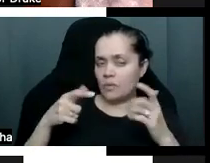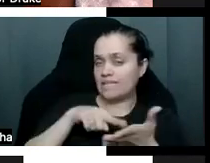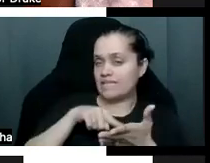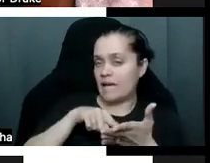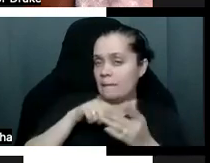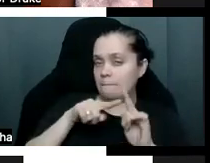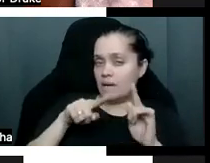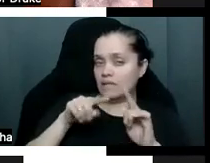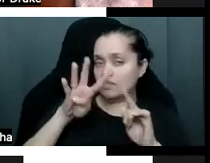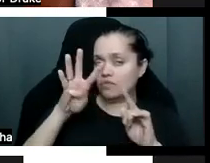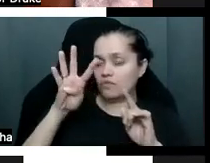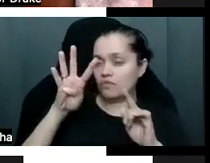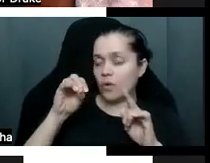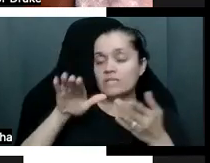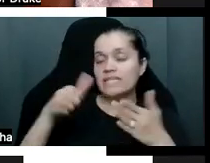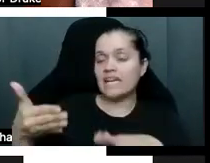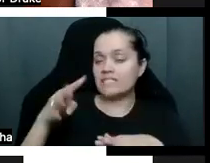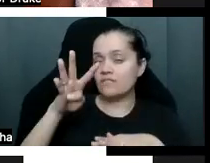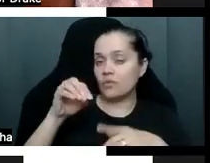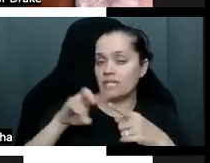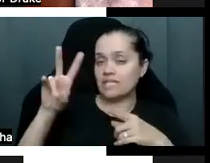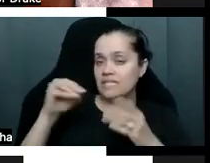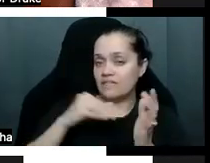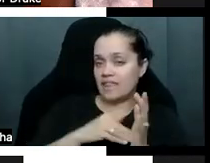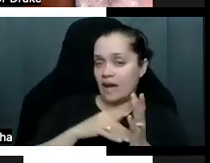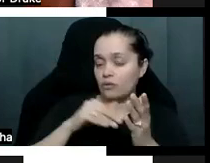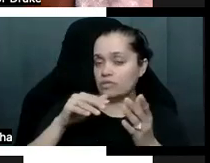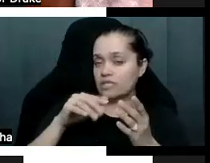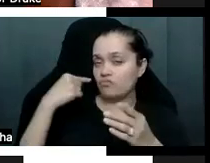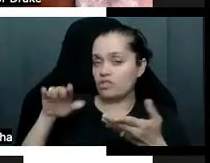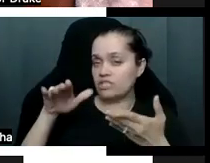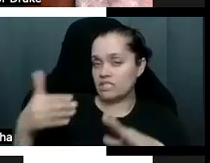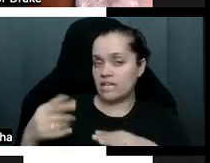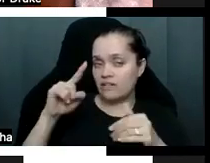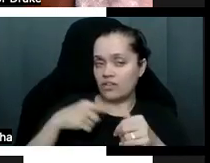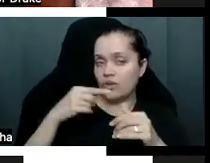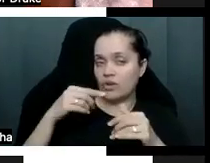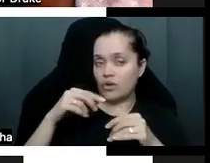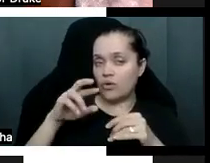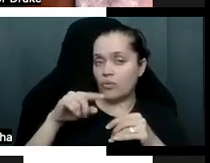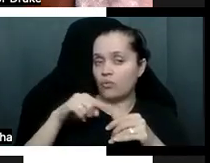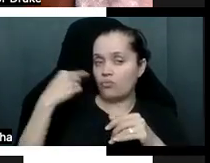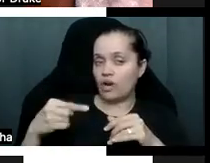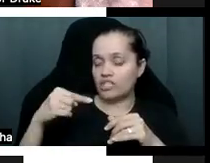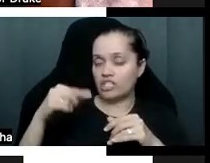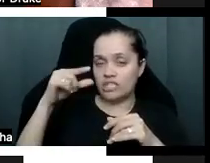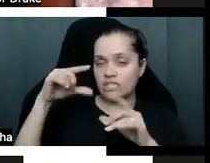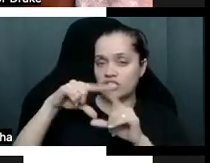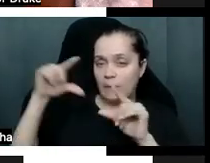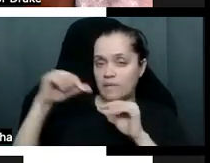looks like 40 to 70,000 Russians died in this one, but it had an impact.